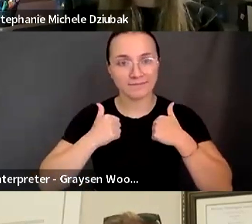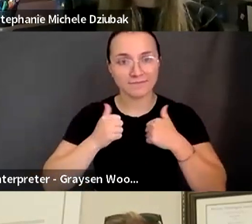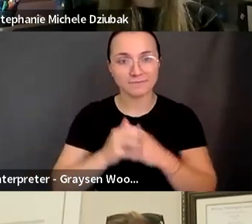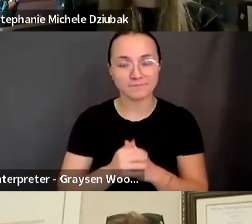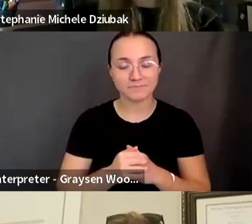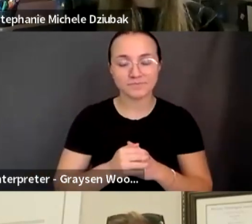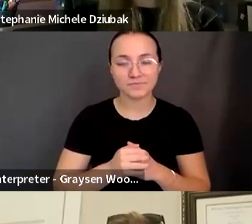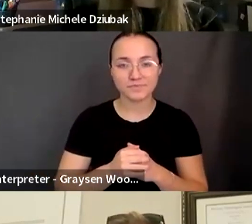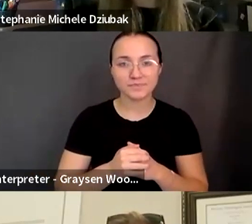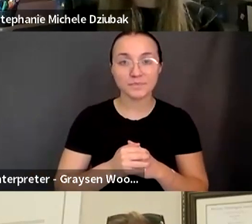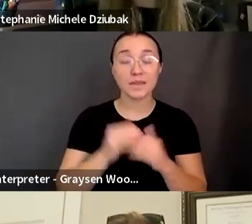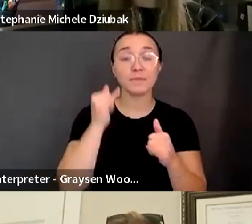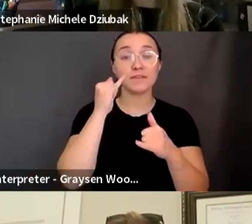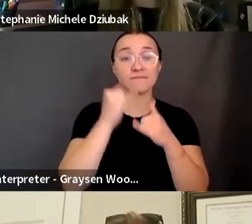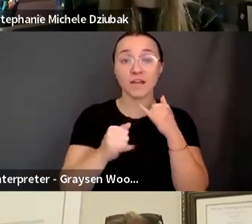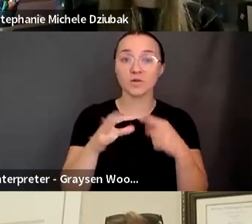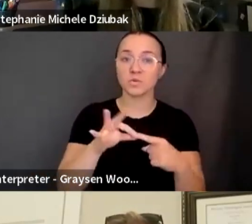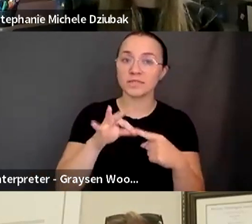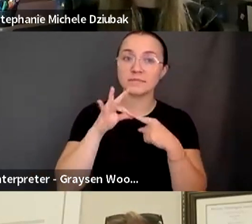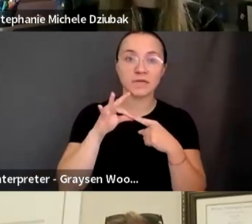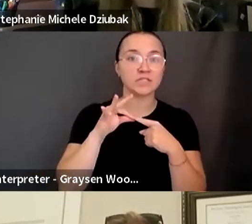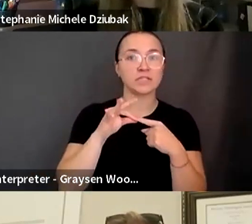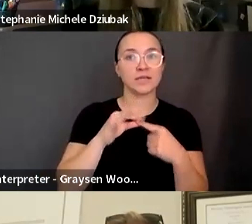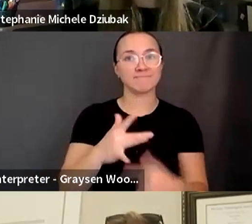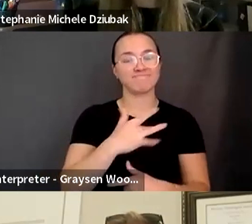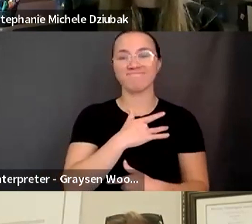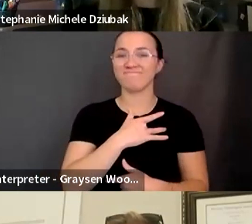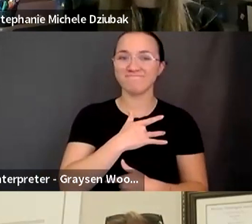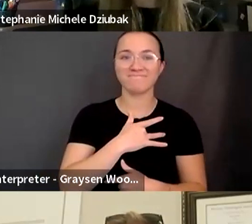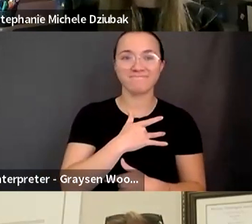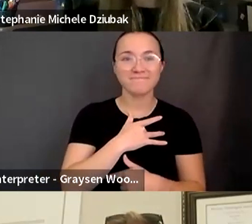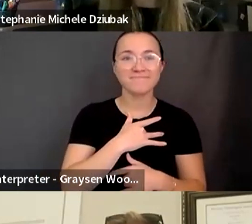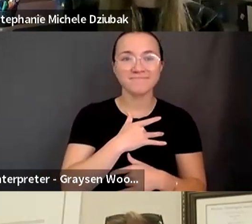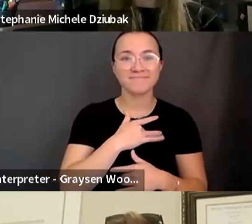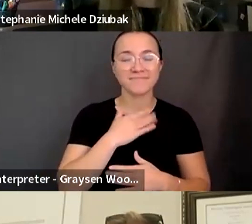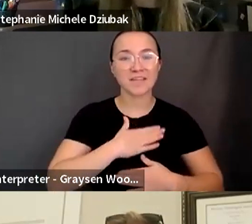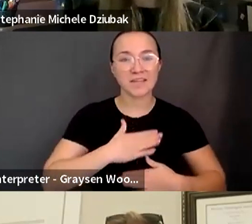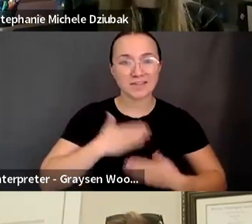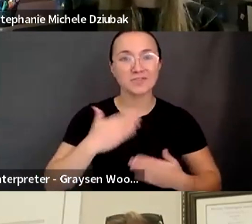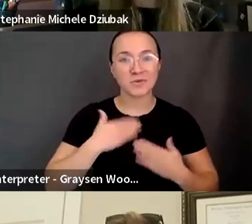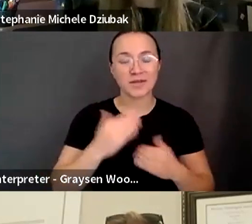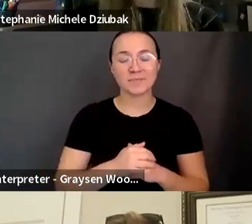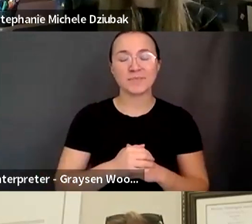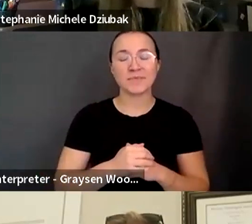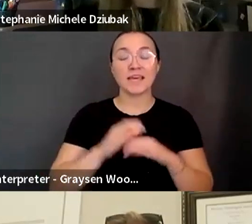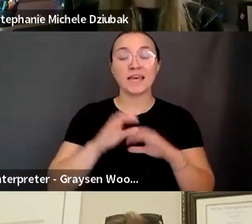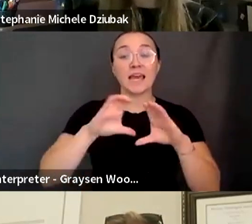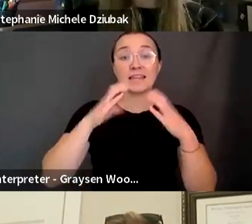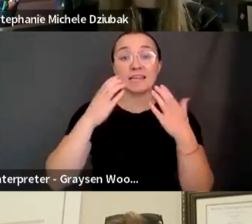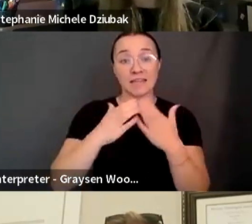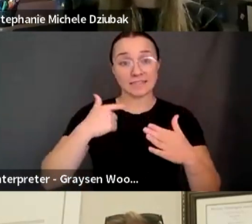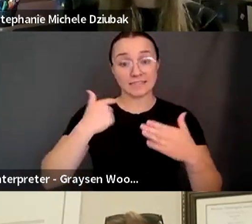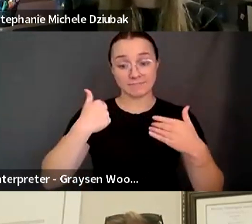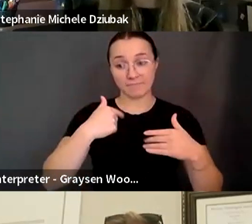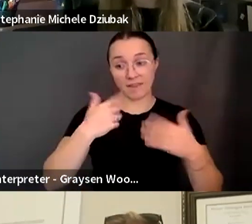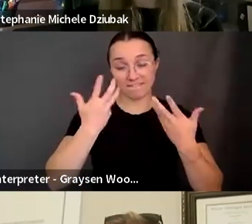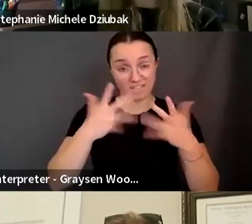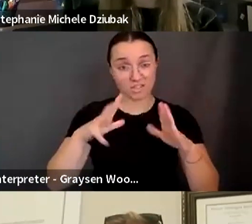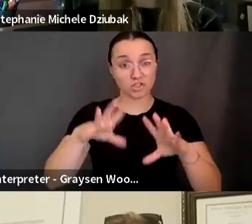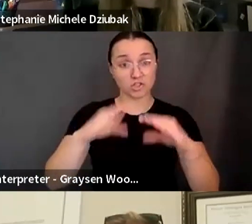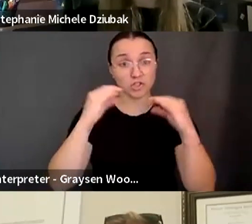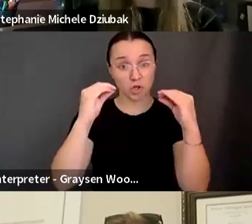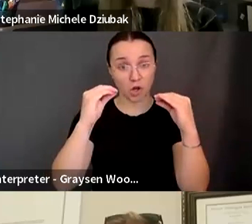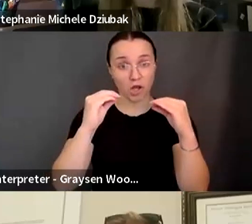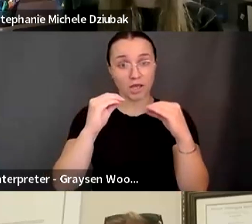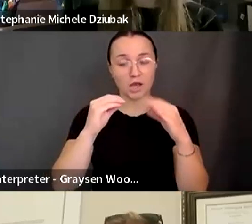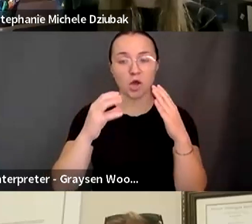finally, what's especially heartening to me is that in these classes that I've taught, more than half of the